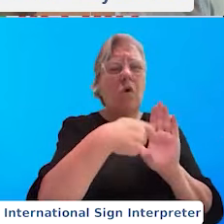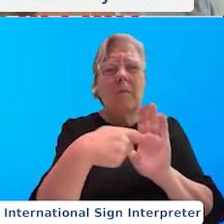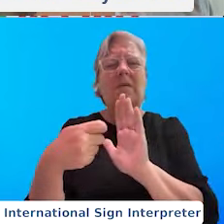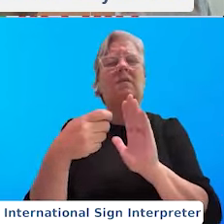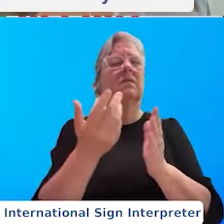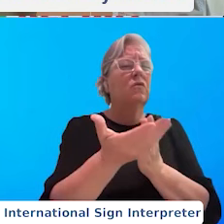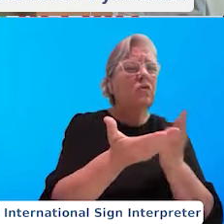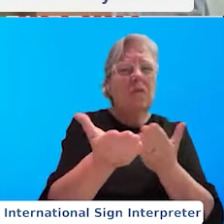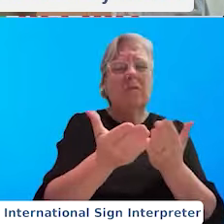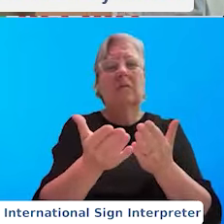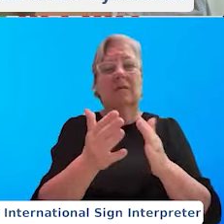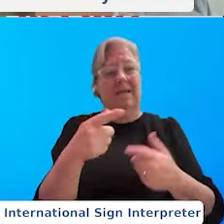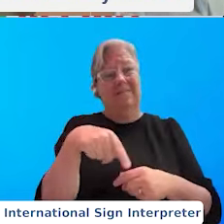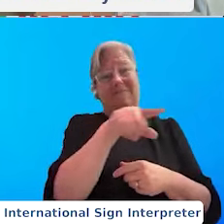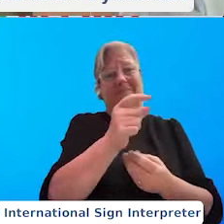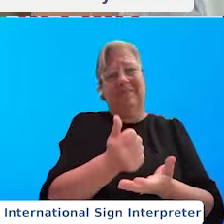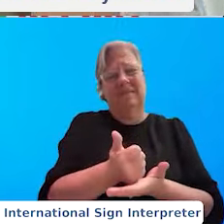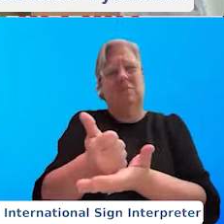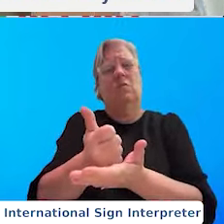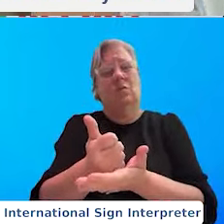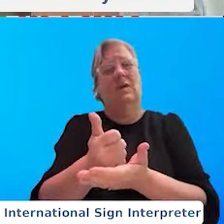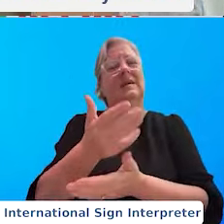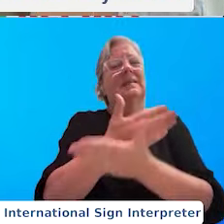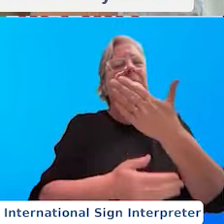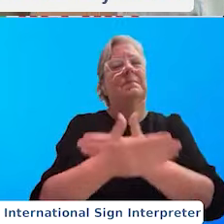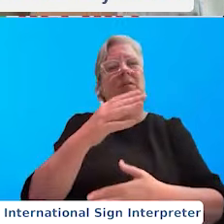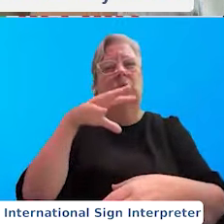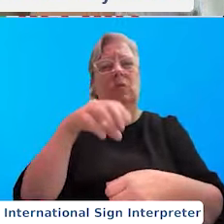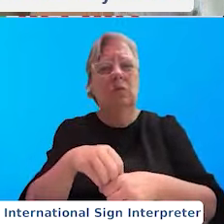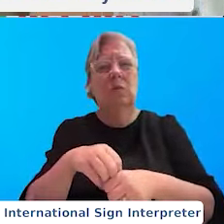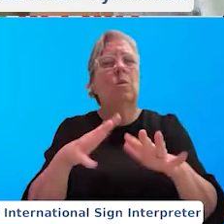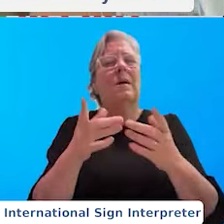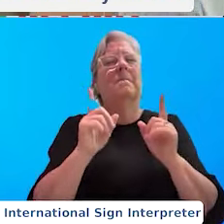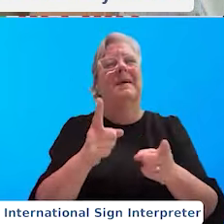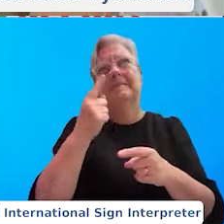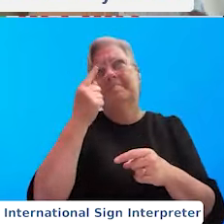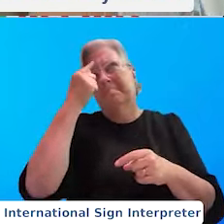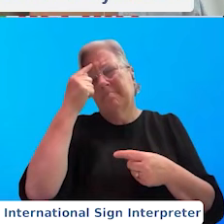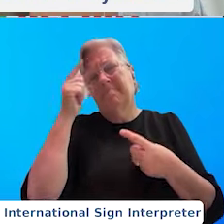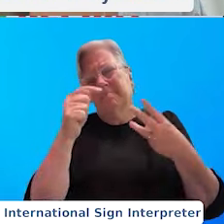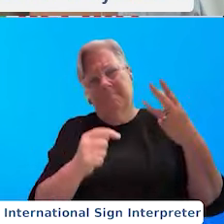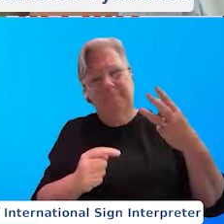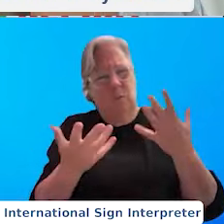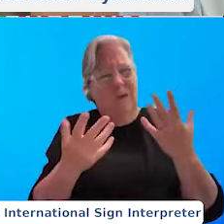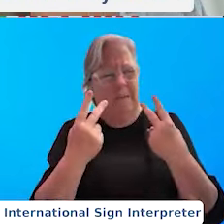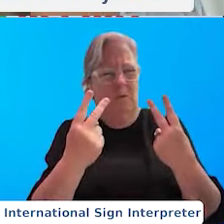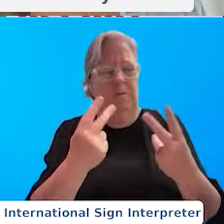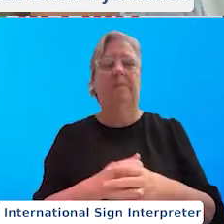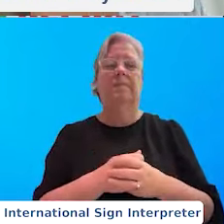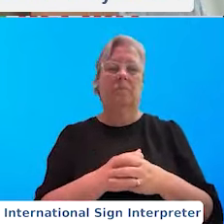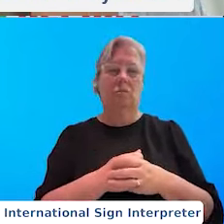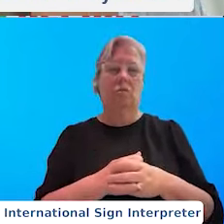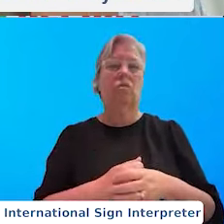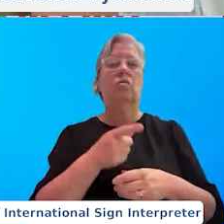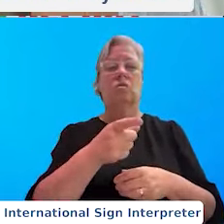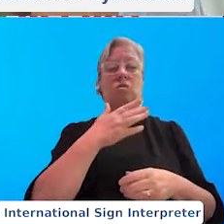on disability? And then to consider a couple of points of it when we're thinking about engaging in processes